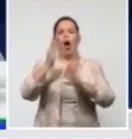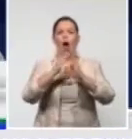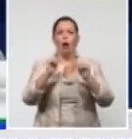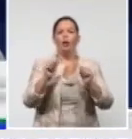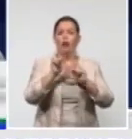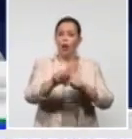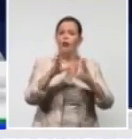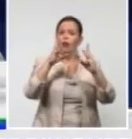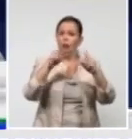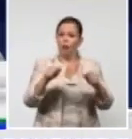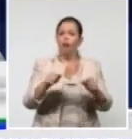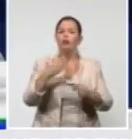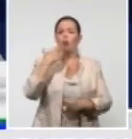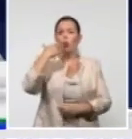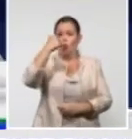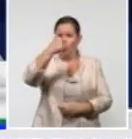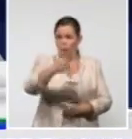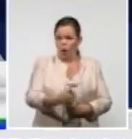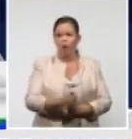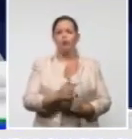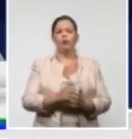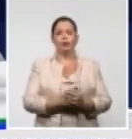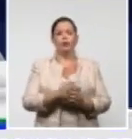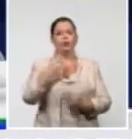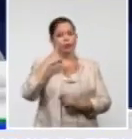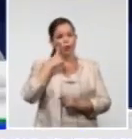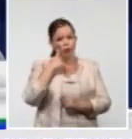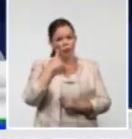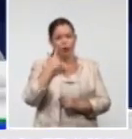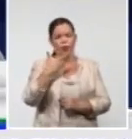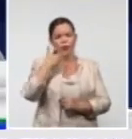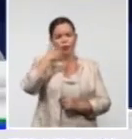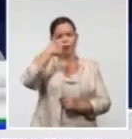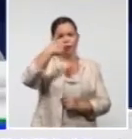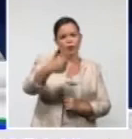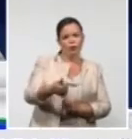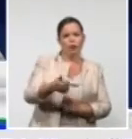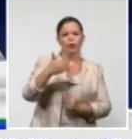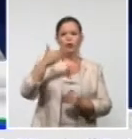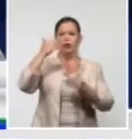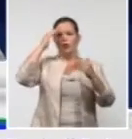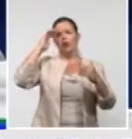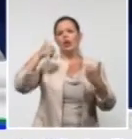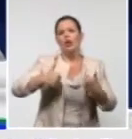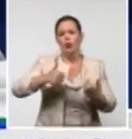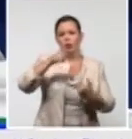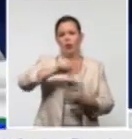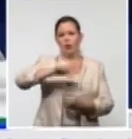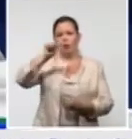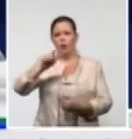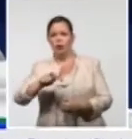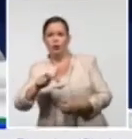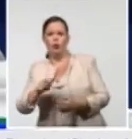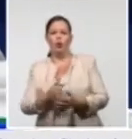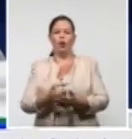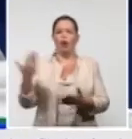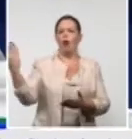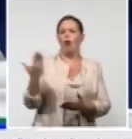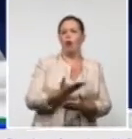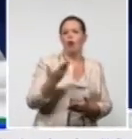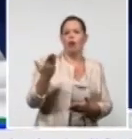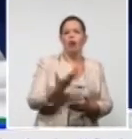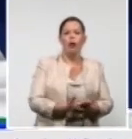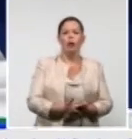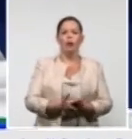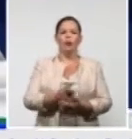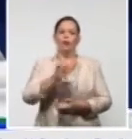that the country continues to have registered 88 fatalities since the start of the pandemic. As I